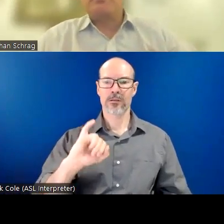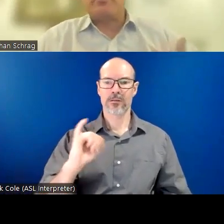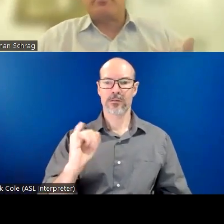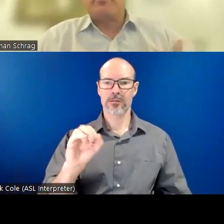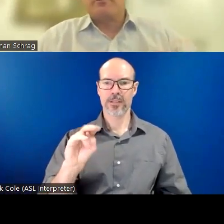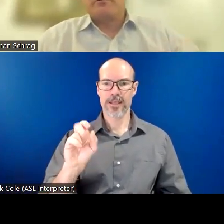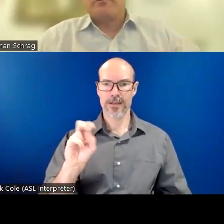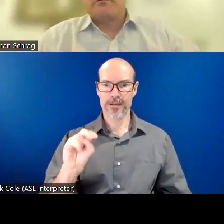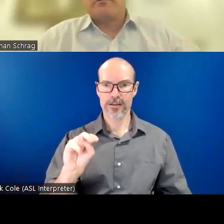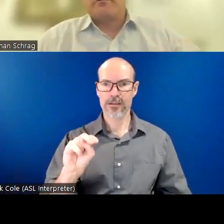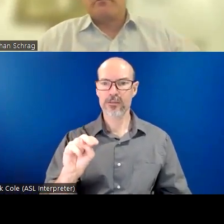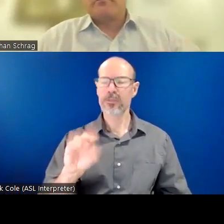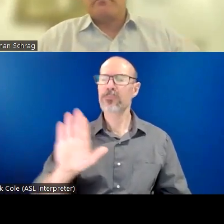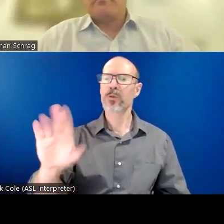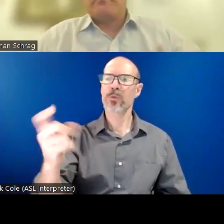So Peter,